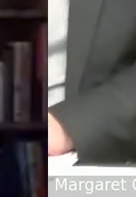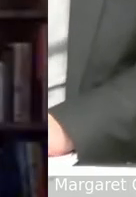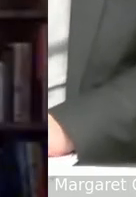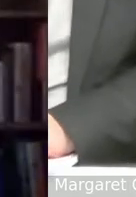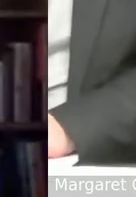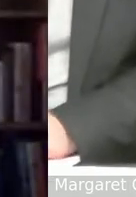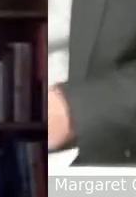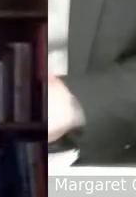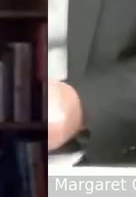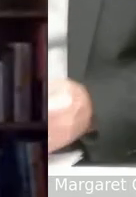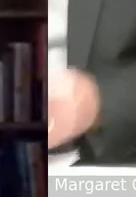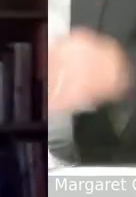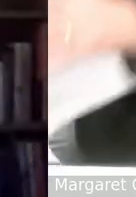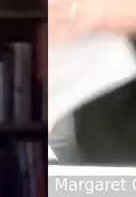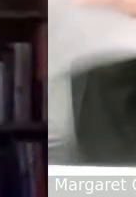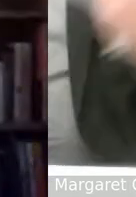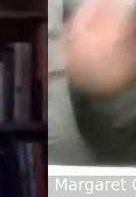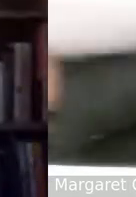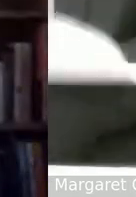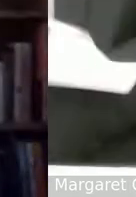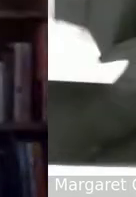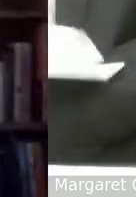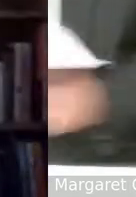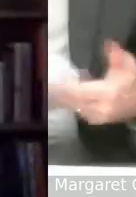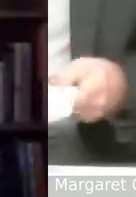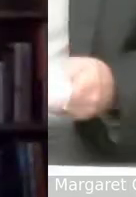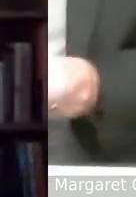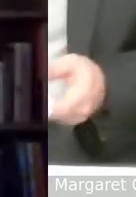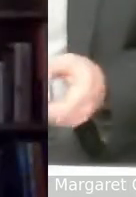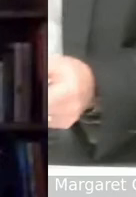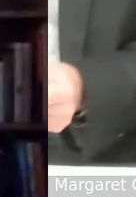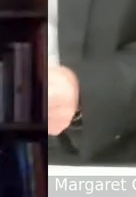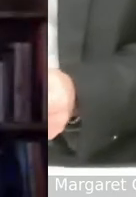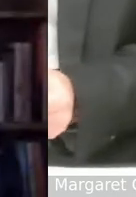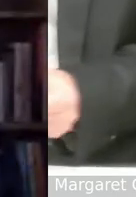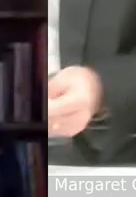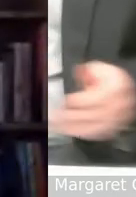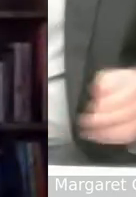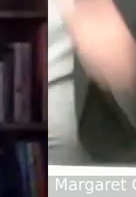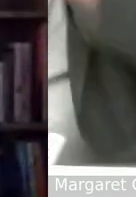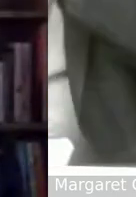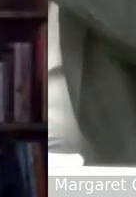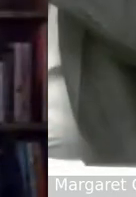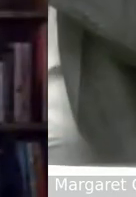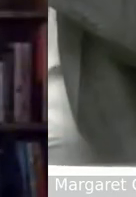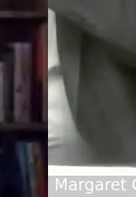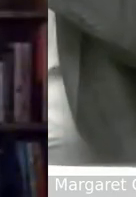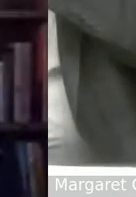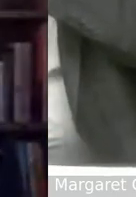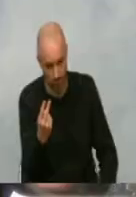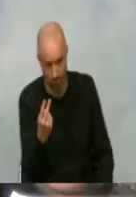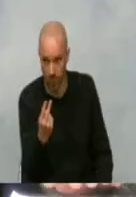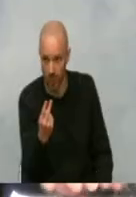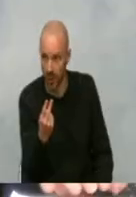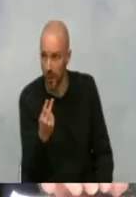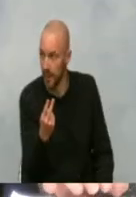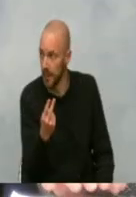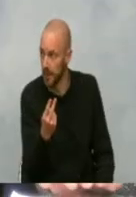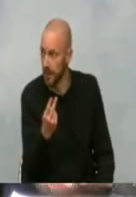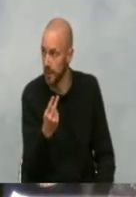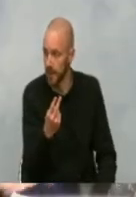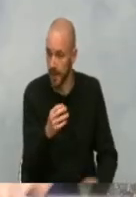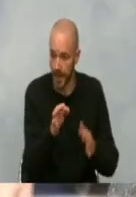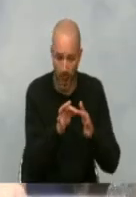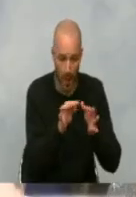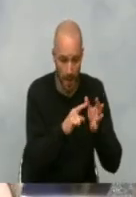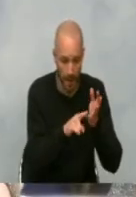service concessions, and it's pages 27 to 42. Can I invite Paul Manning to